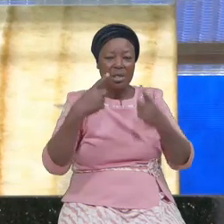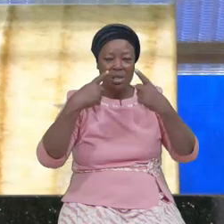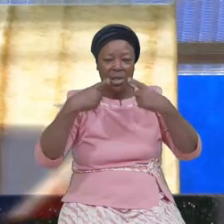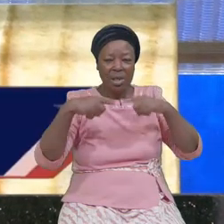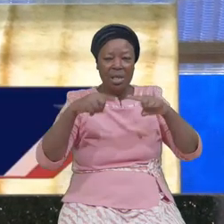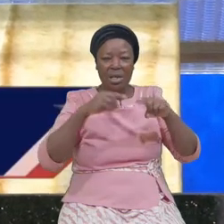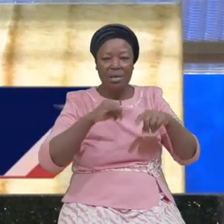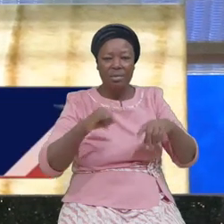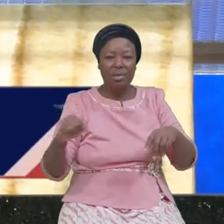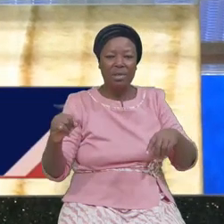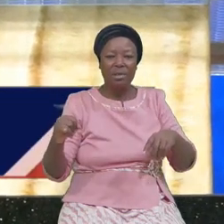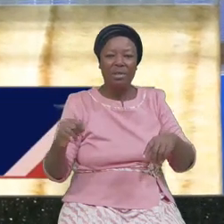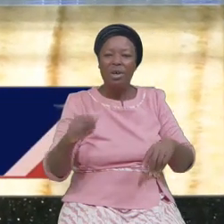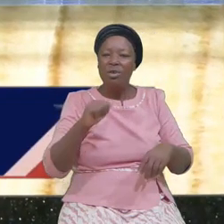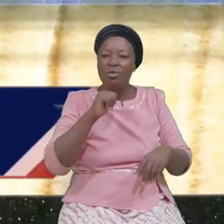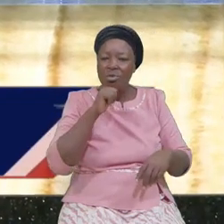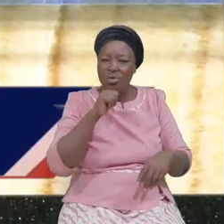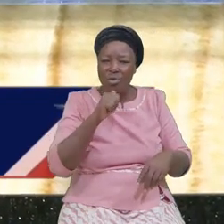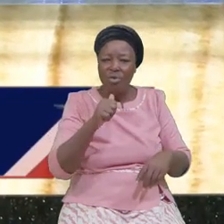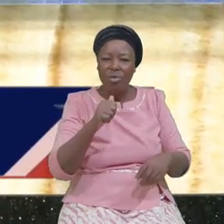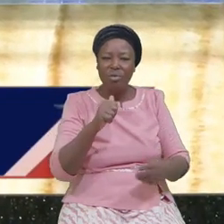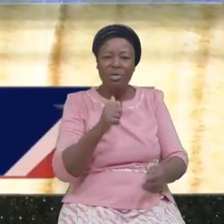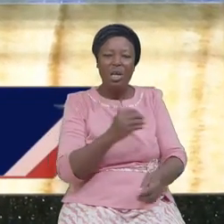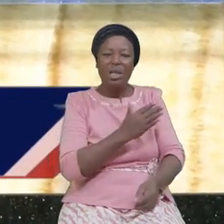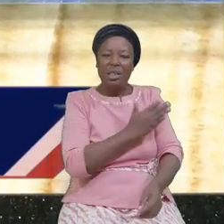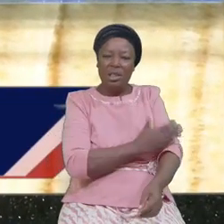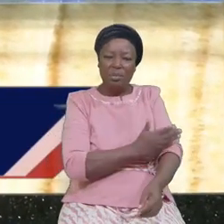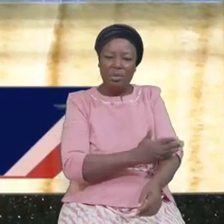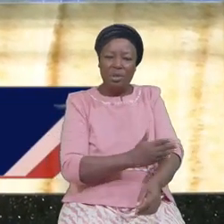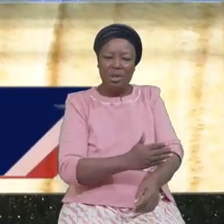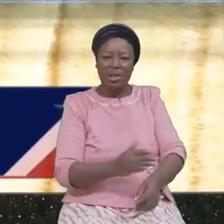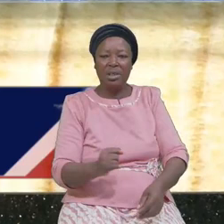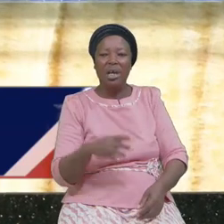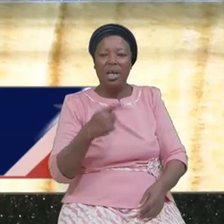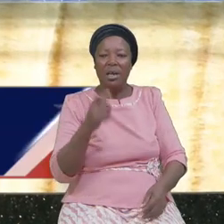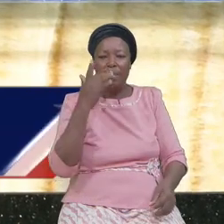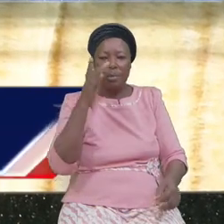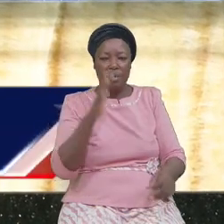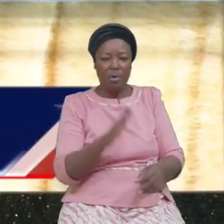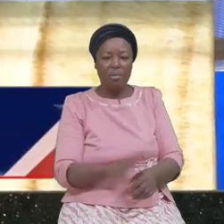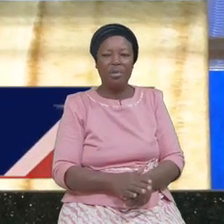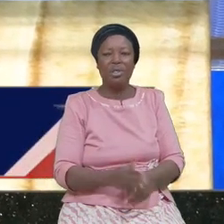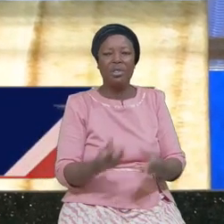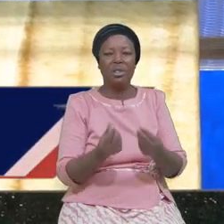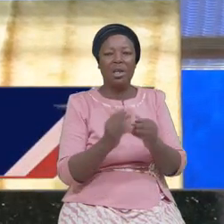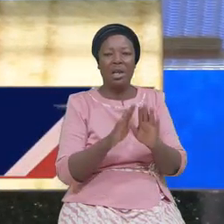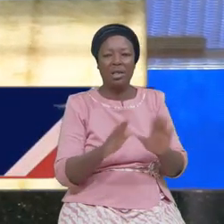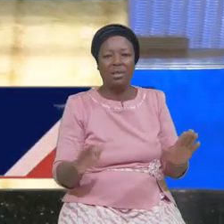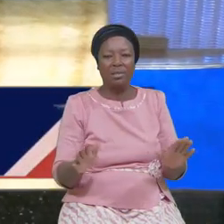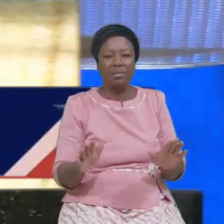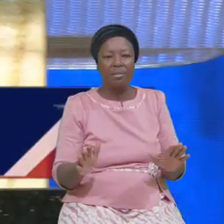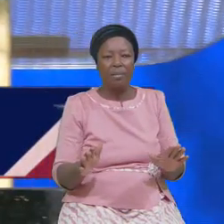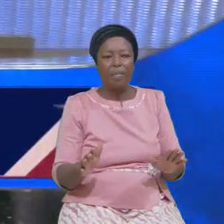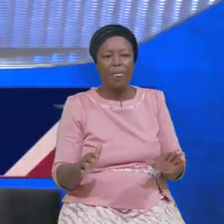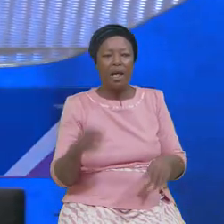declaring, not depreciating, the promised land. Hebrews again,